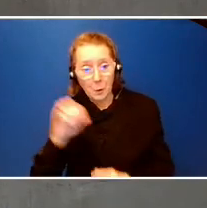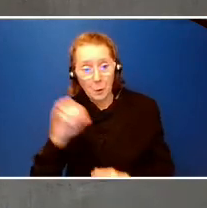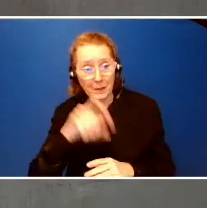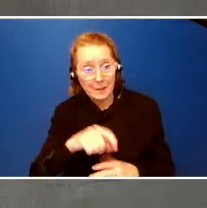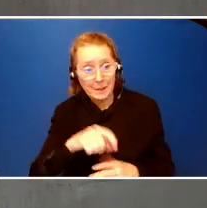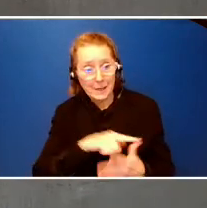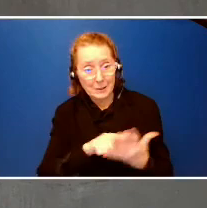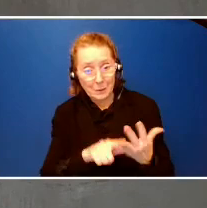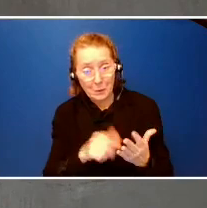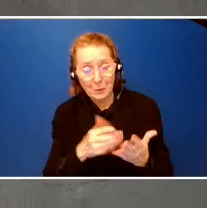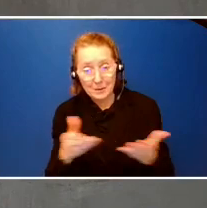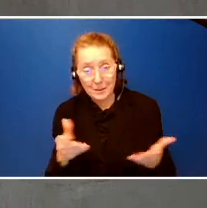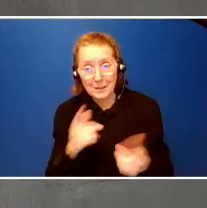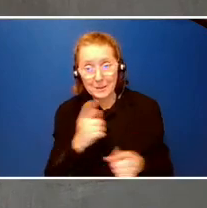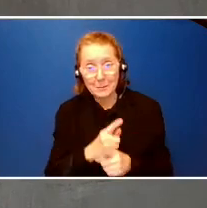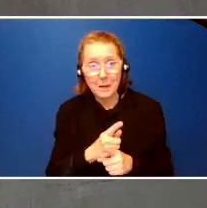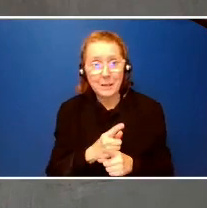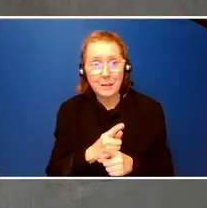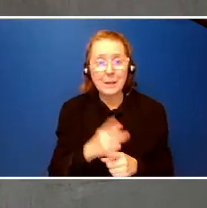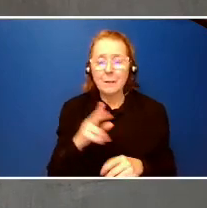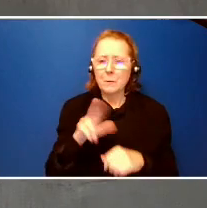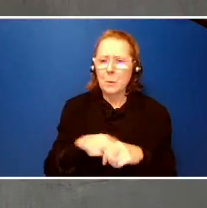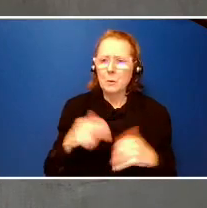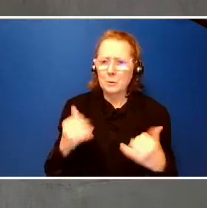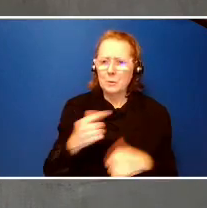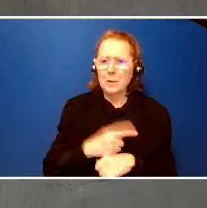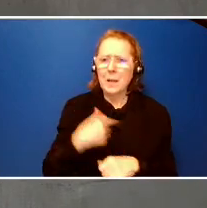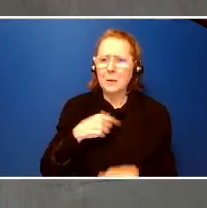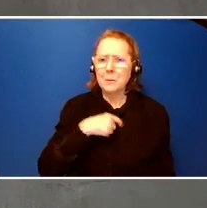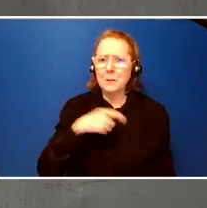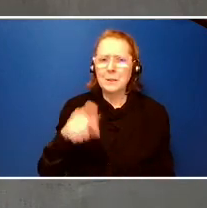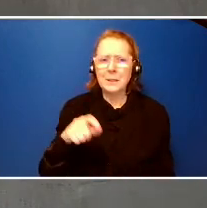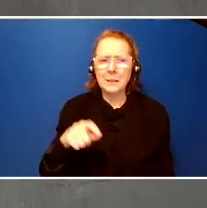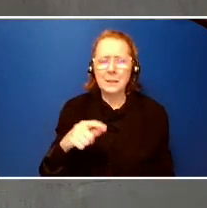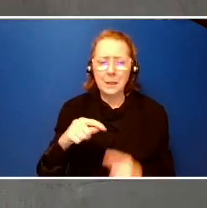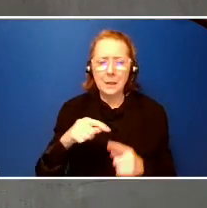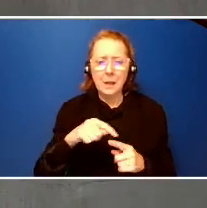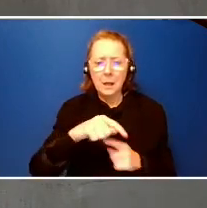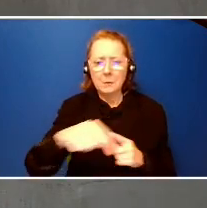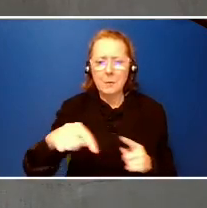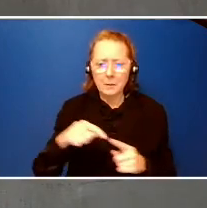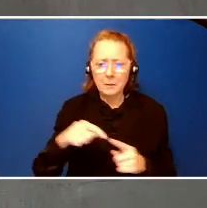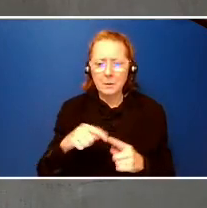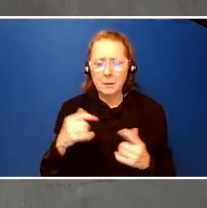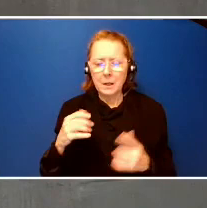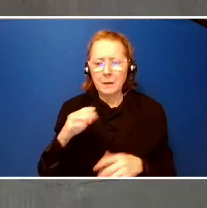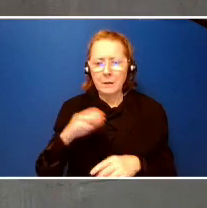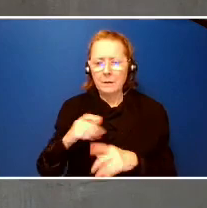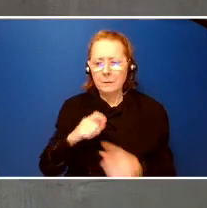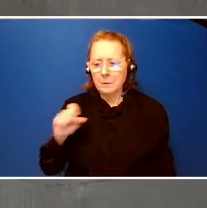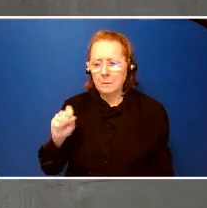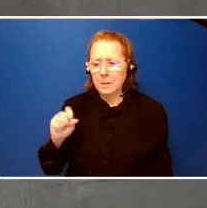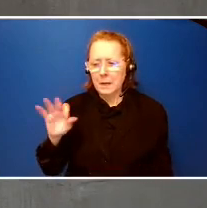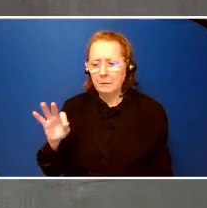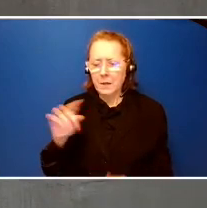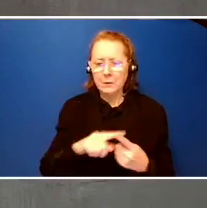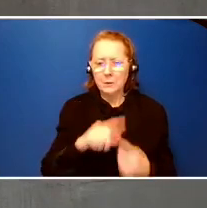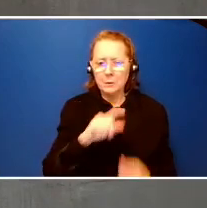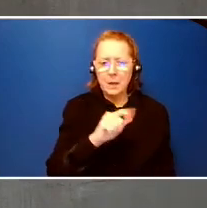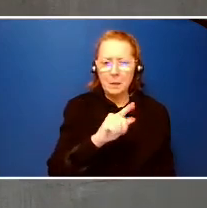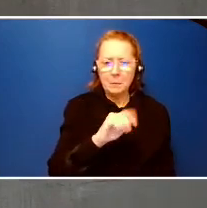and certainly today, we need that. A round trip ticket now on the Rail Runner runs from Santa Fe to Albuquerque runs